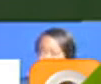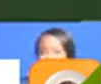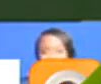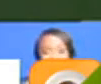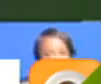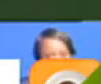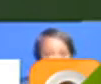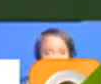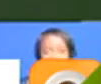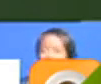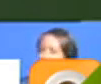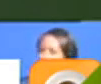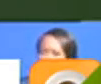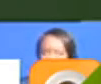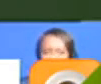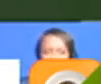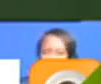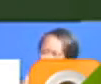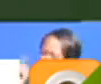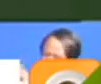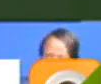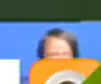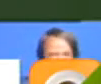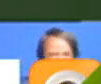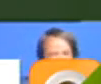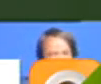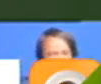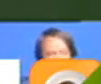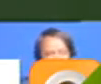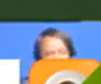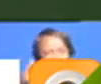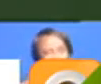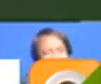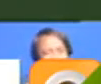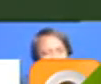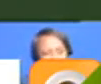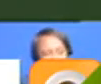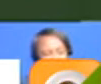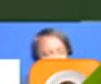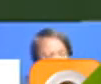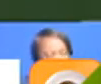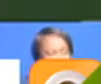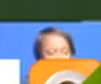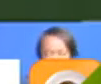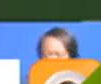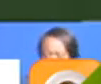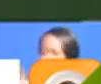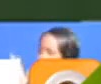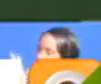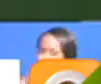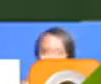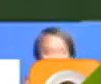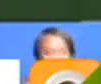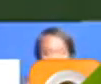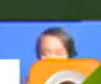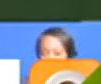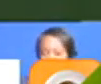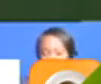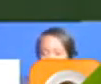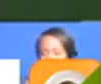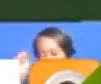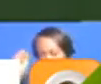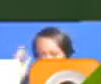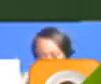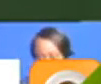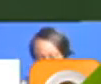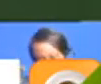they don't have to participate, they don't have to take political sides. Politicians and political actors will do